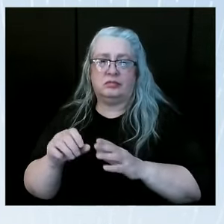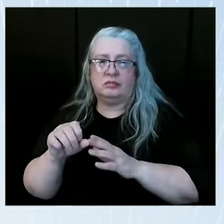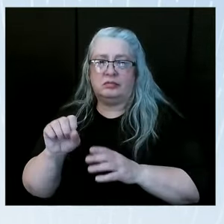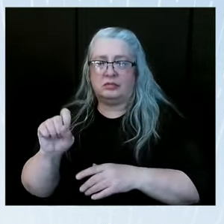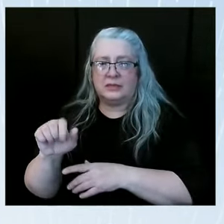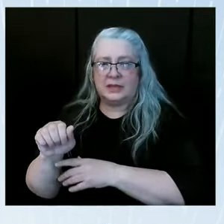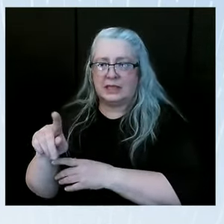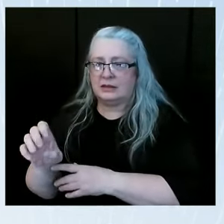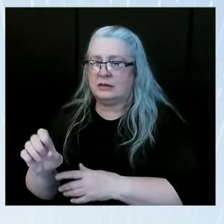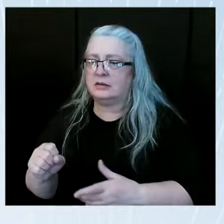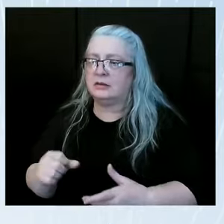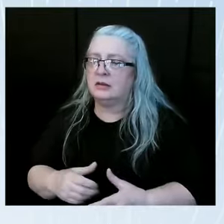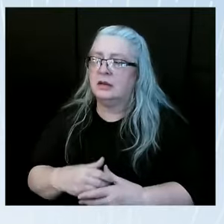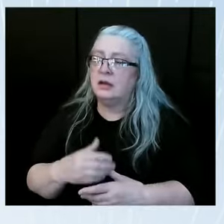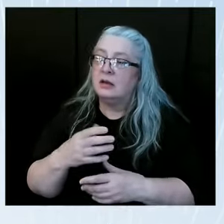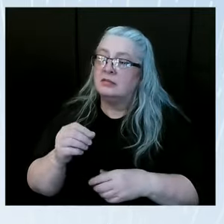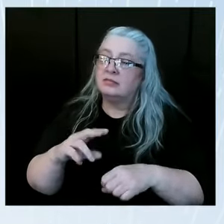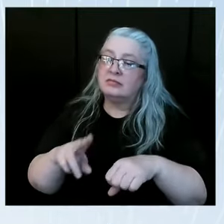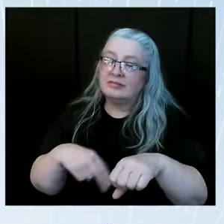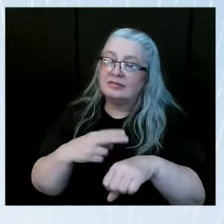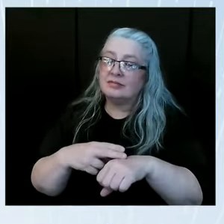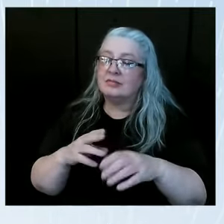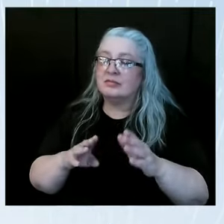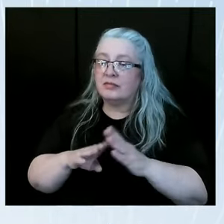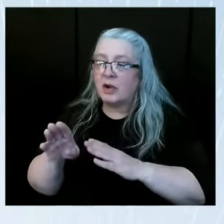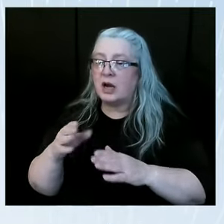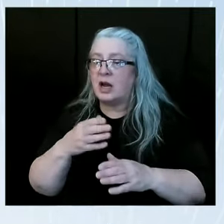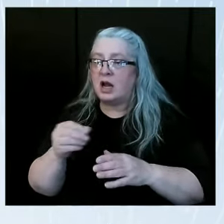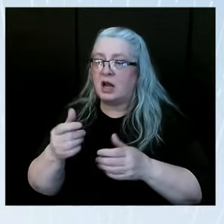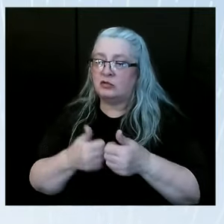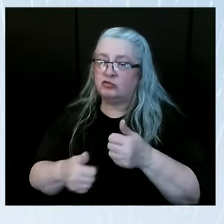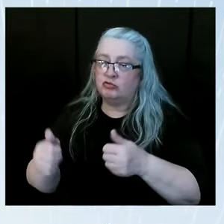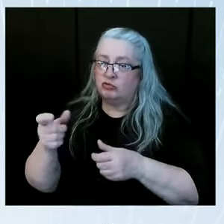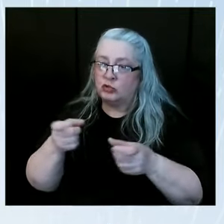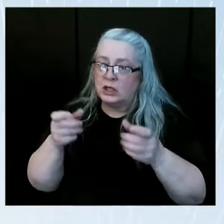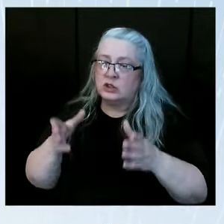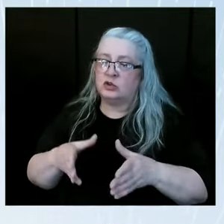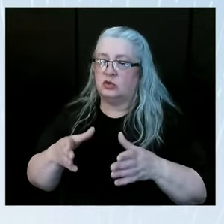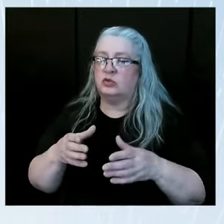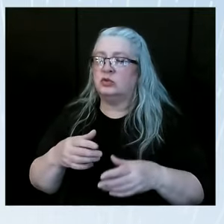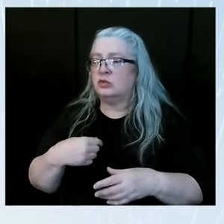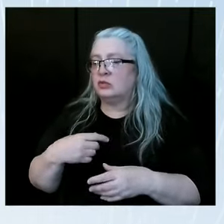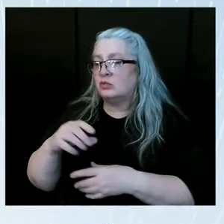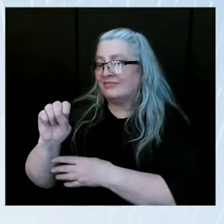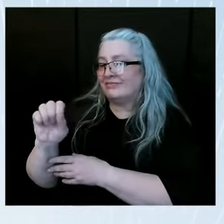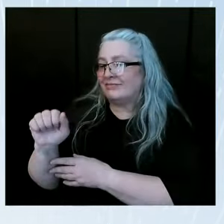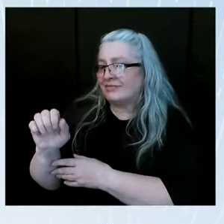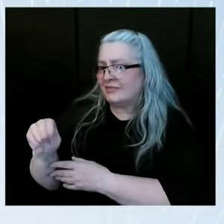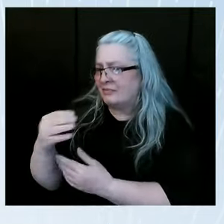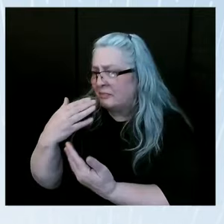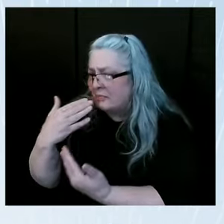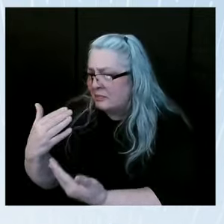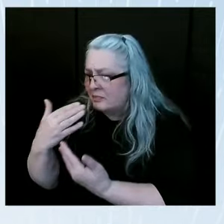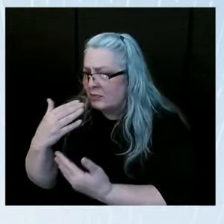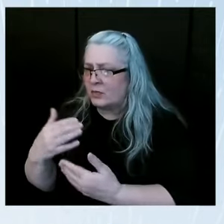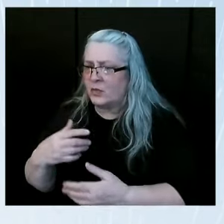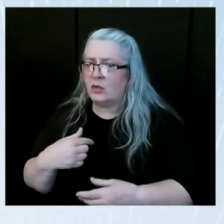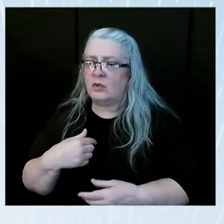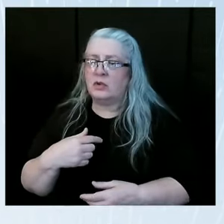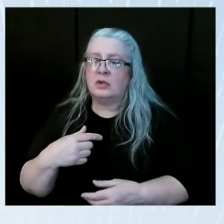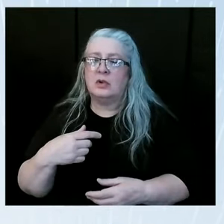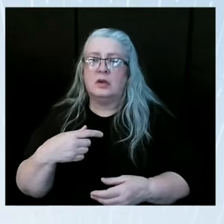Thank you so much, Mr. Secretary. Thanks to all the colleagues we've heard from today. I think I date myself, but this may be my